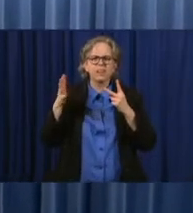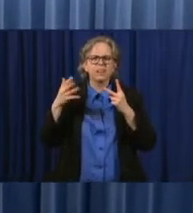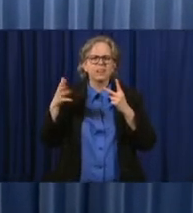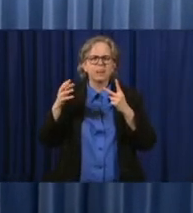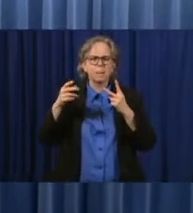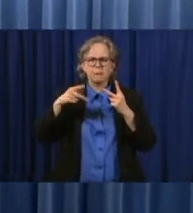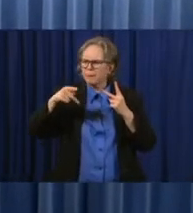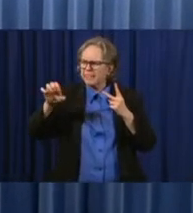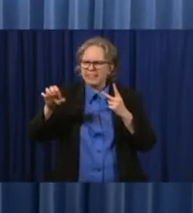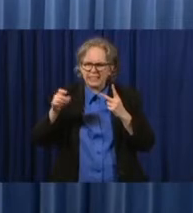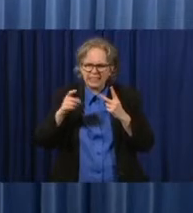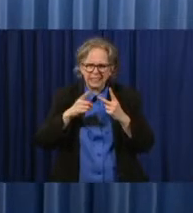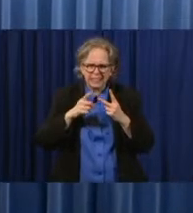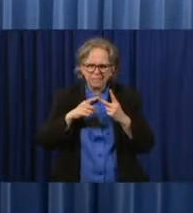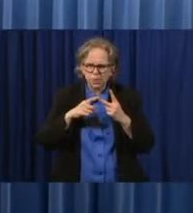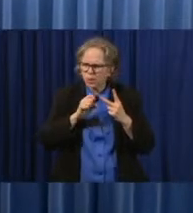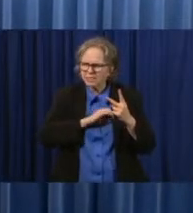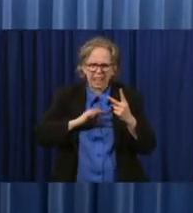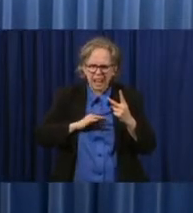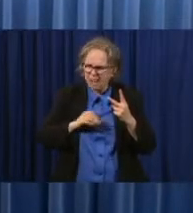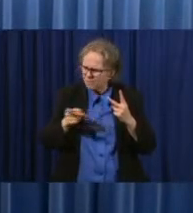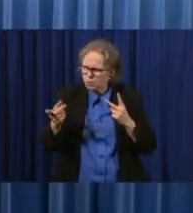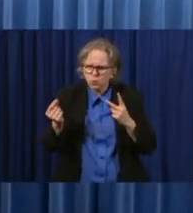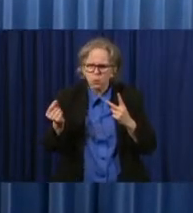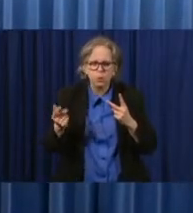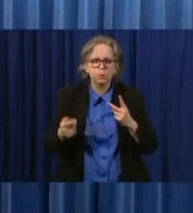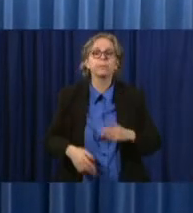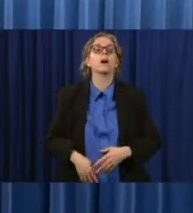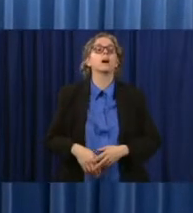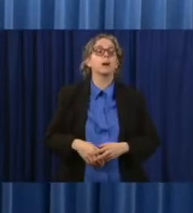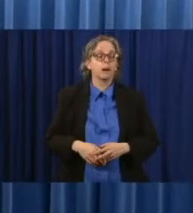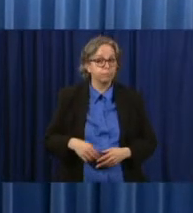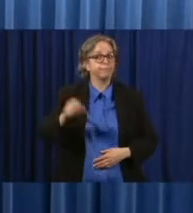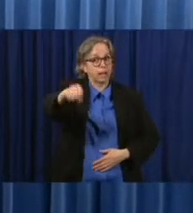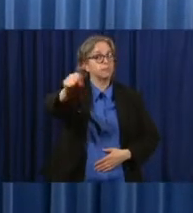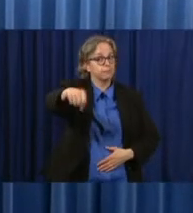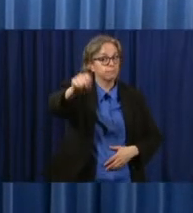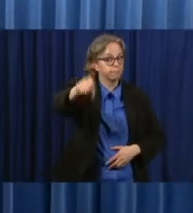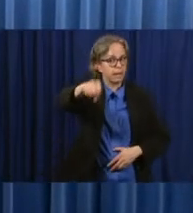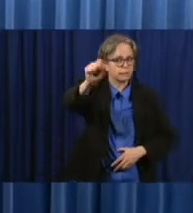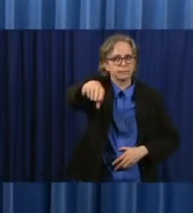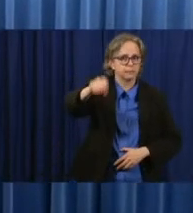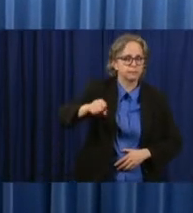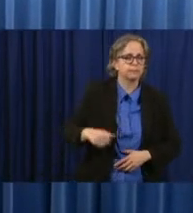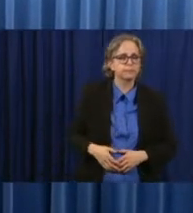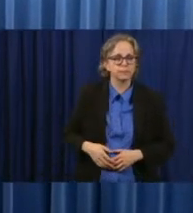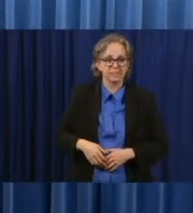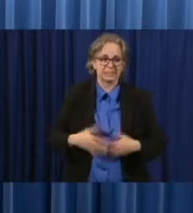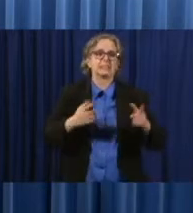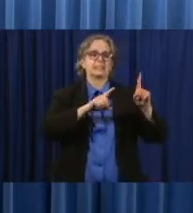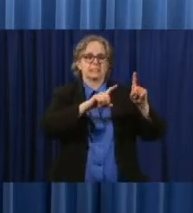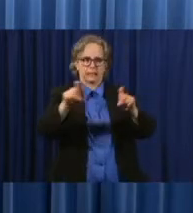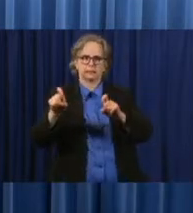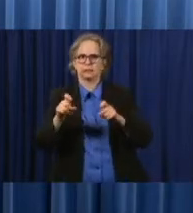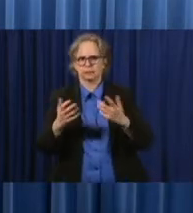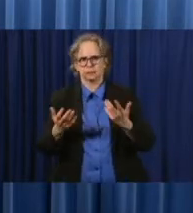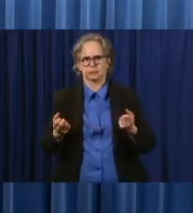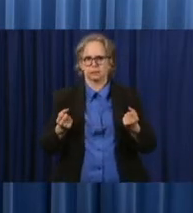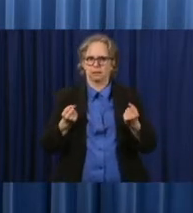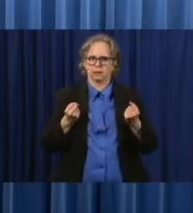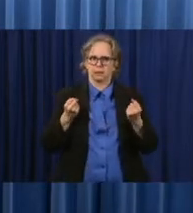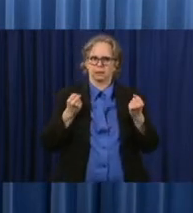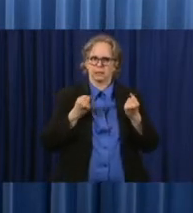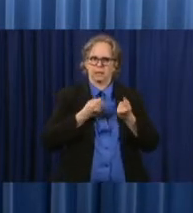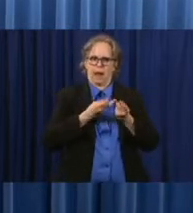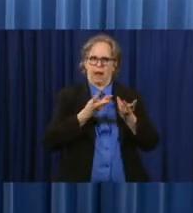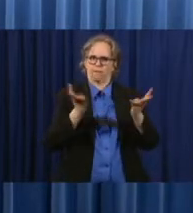PPE for the staff? Yes, regarding testing, there's been several evolutions of that in the department across